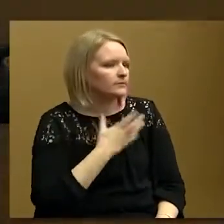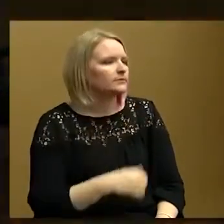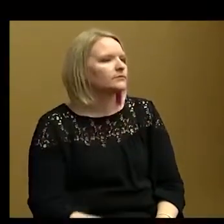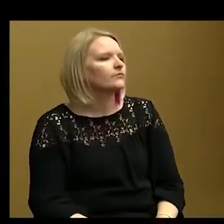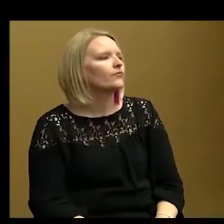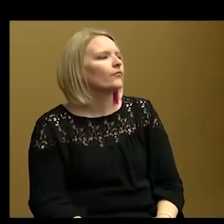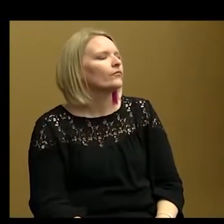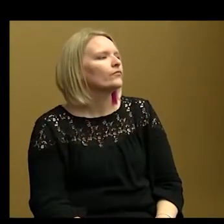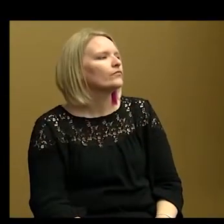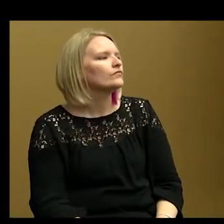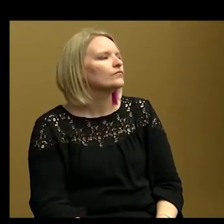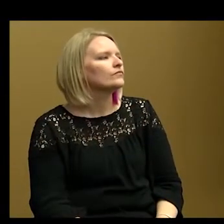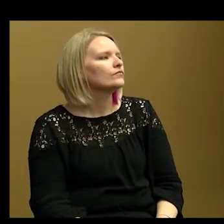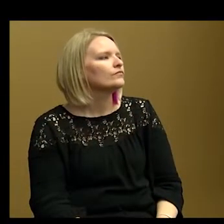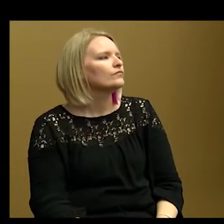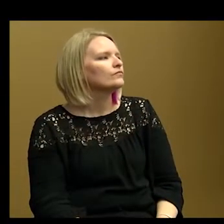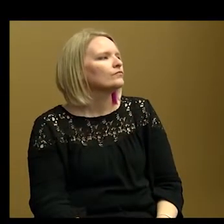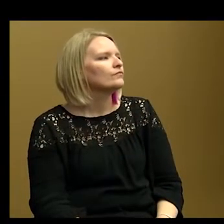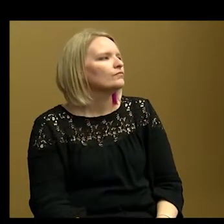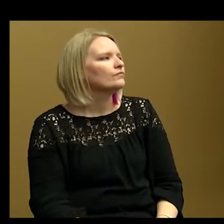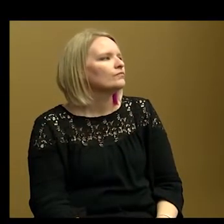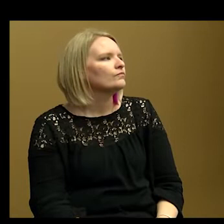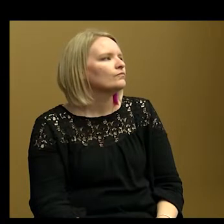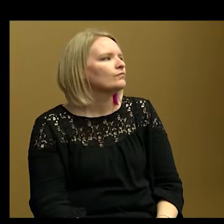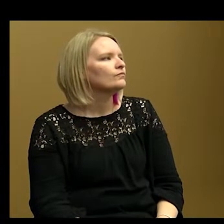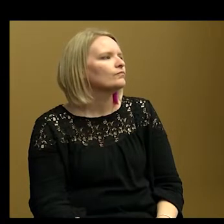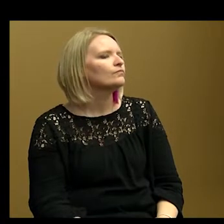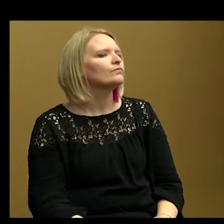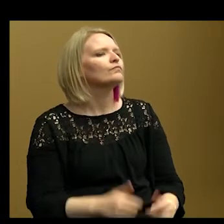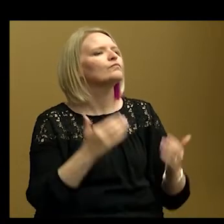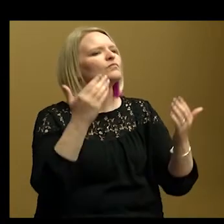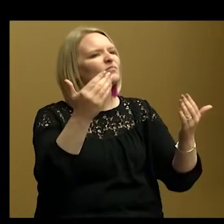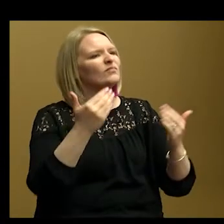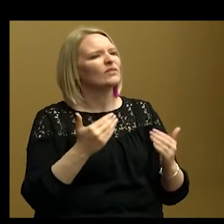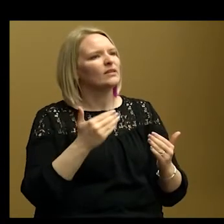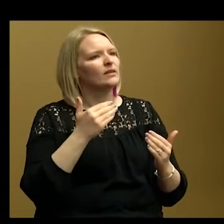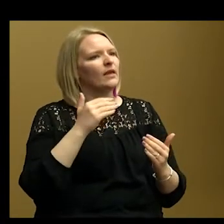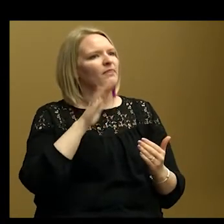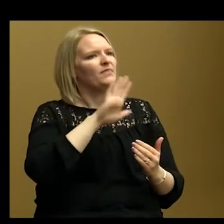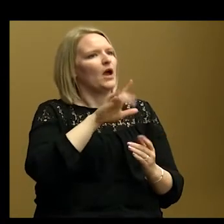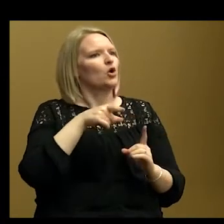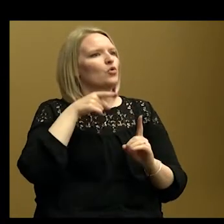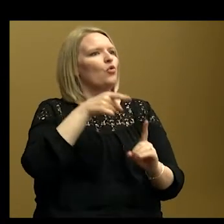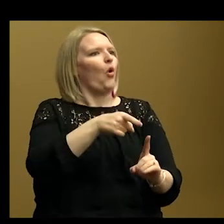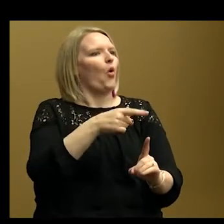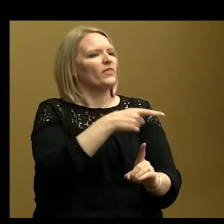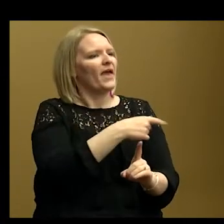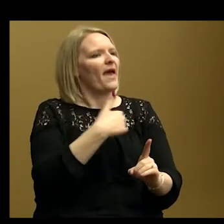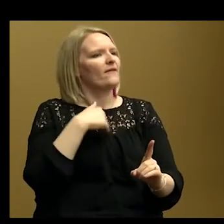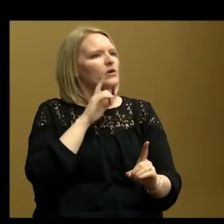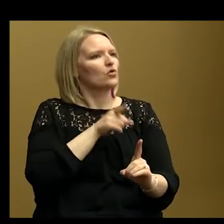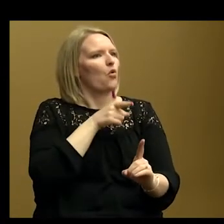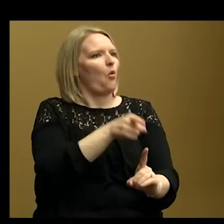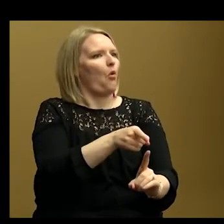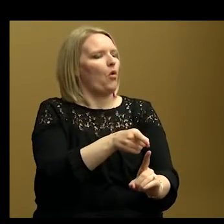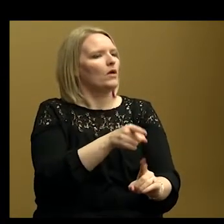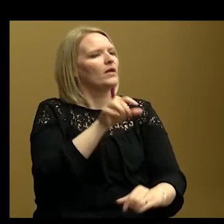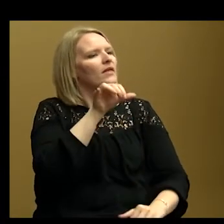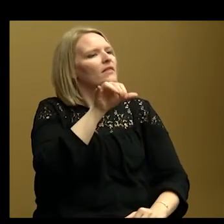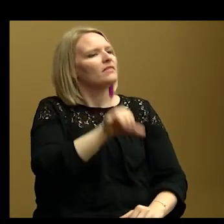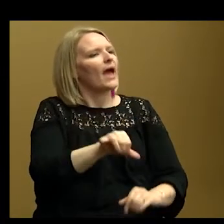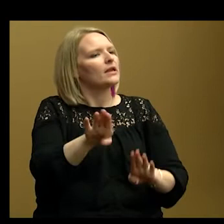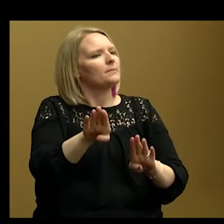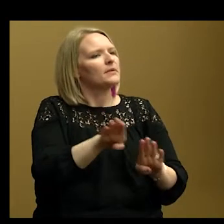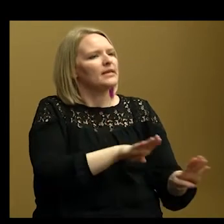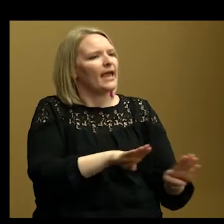Okay. So then it starts into intentional behavior. The behavior is under